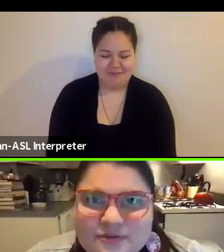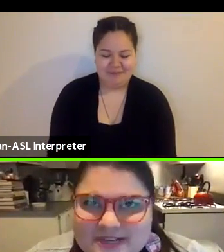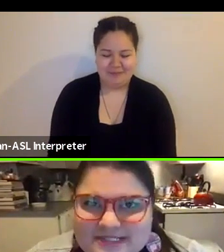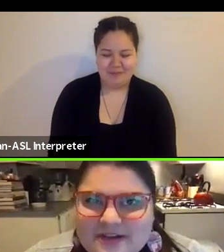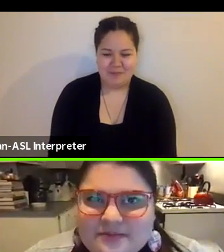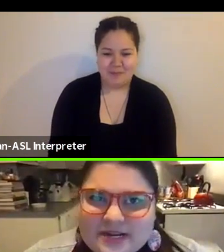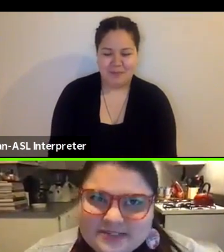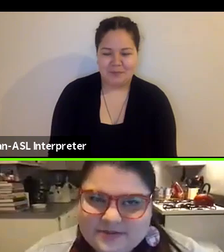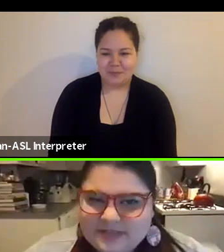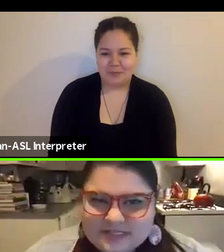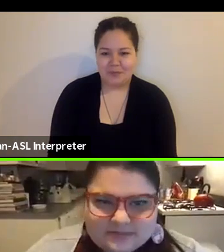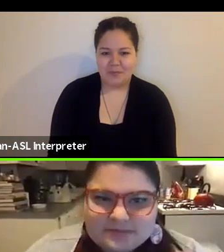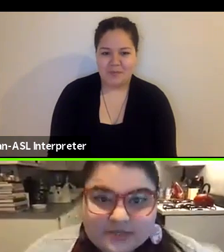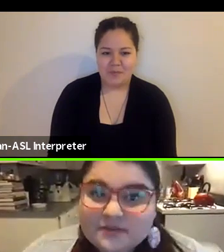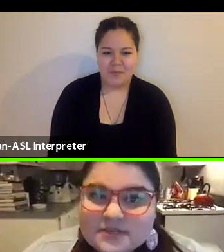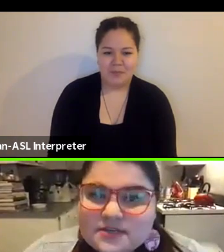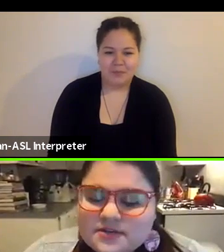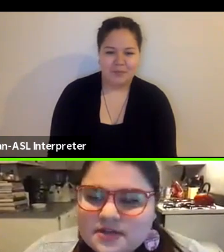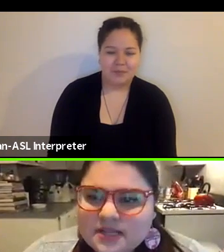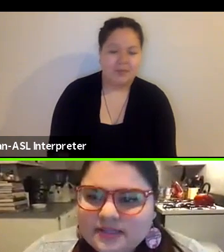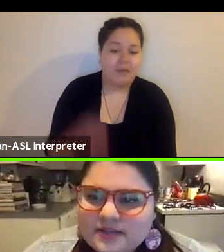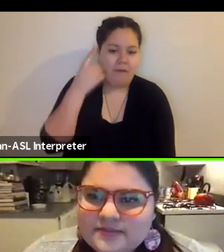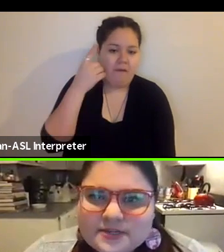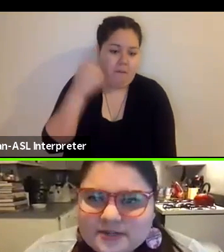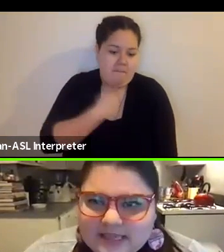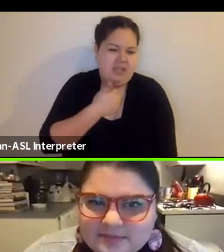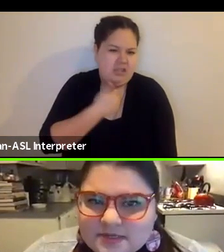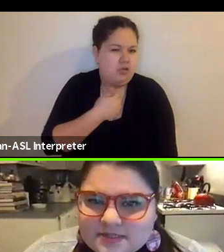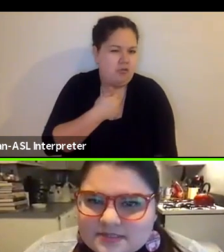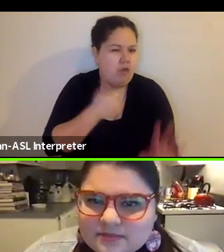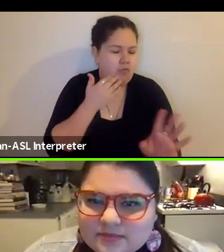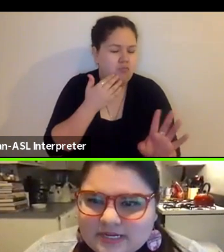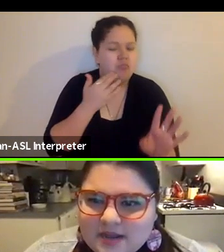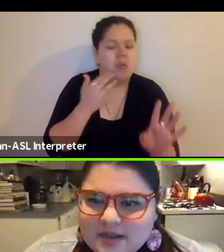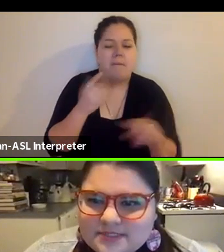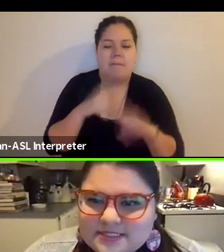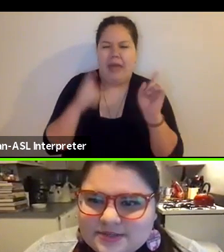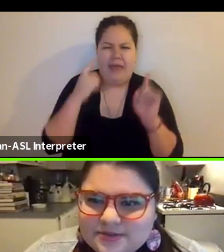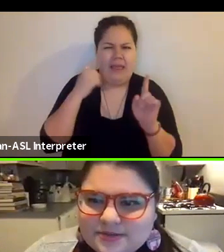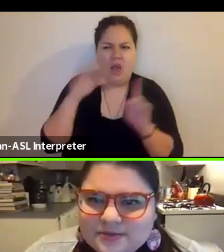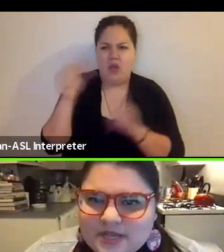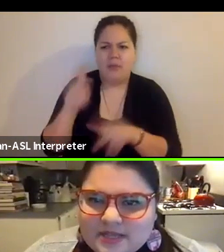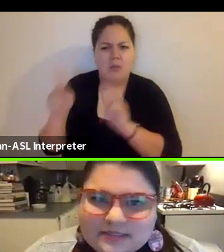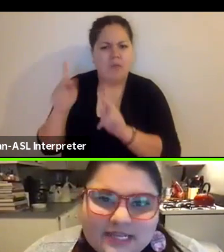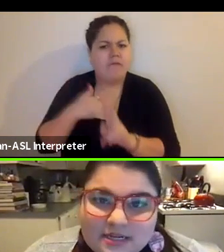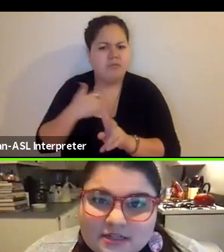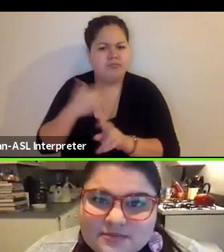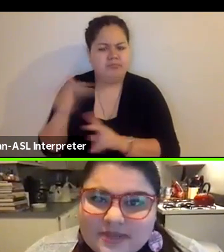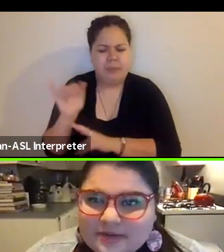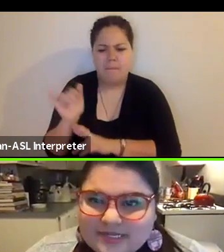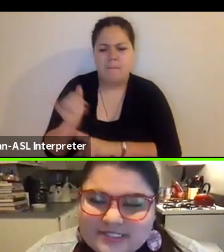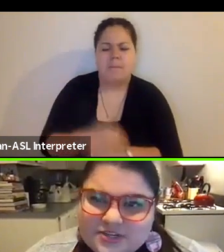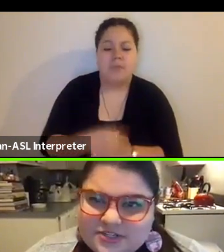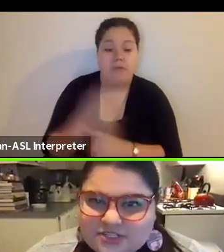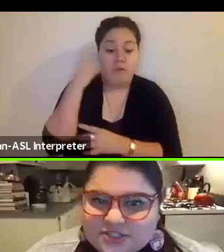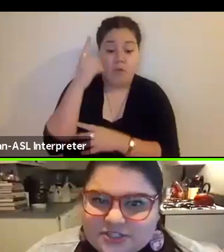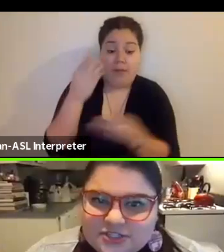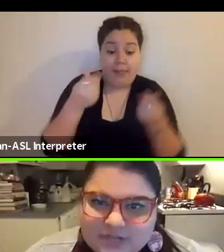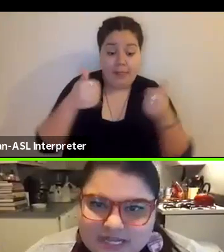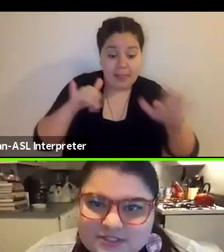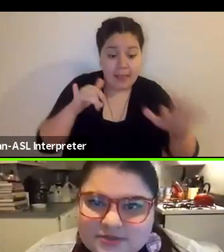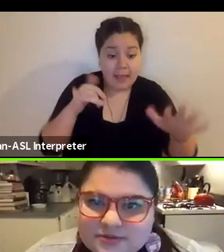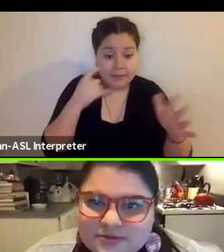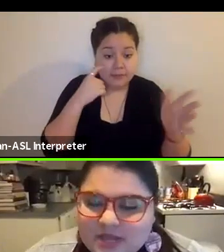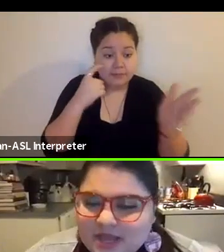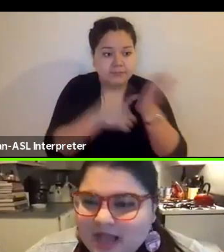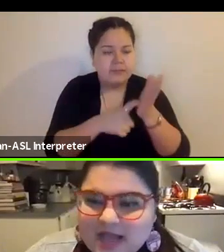Again, speaking for myself, but I also think this is pretty universal, none of us are gatekeepers when it comes to land acknowledgement and what institutions should and